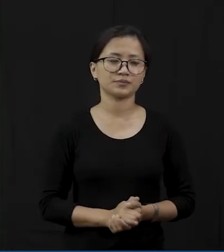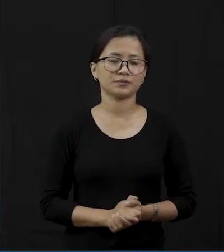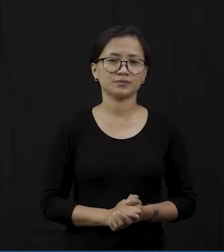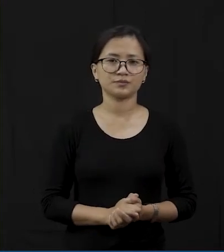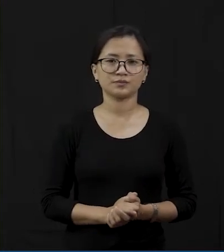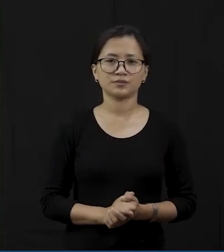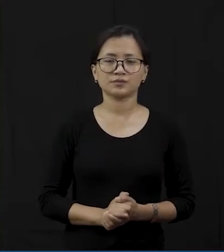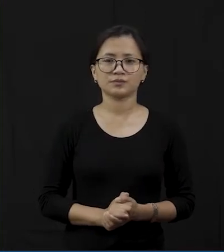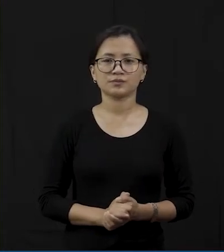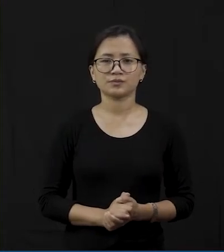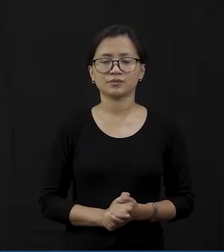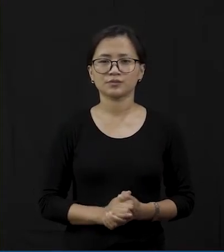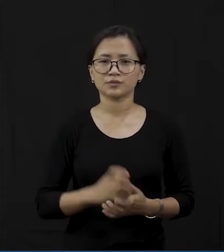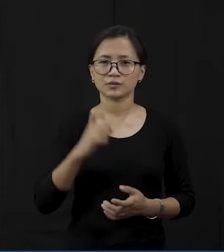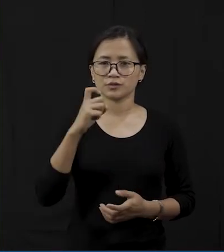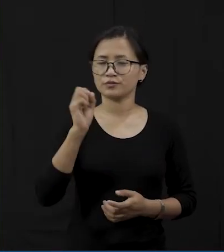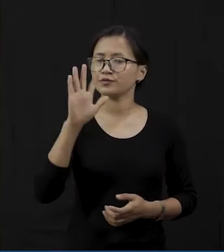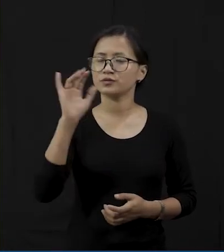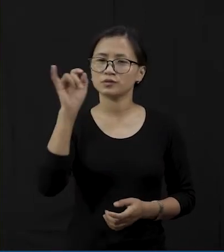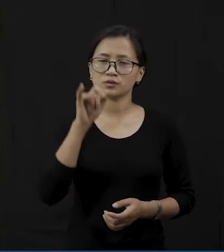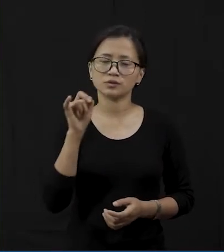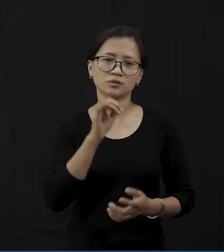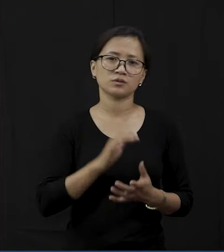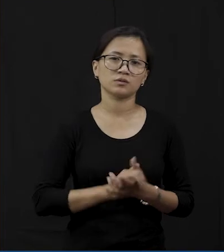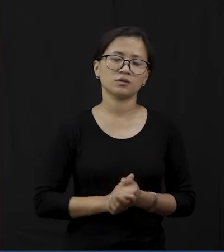So before 756 are